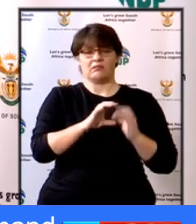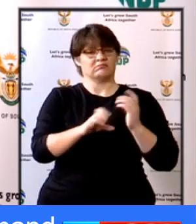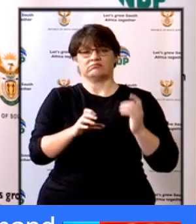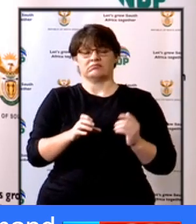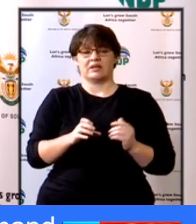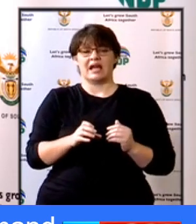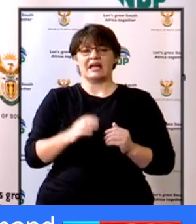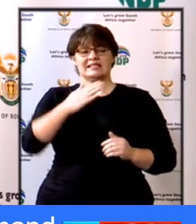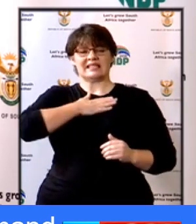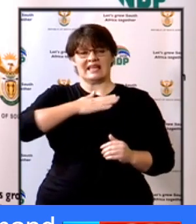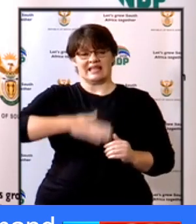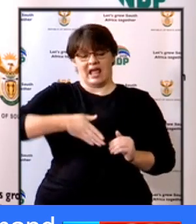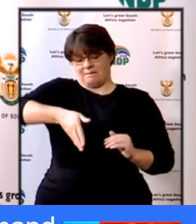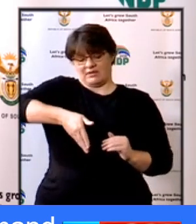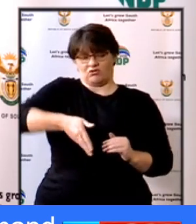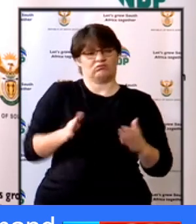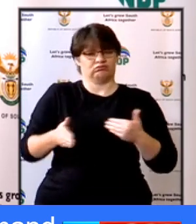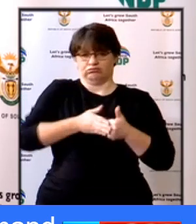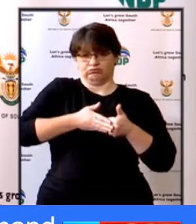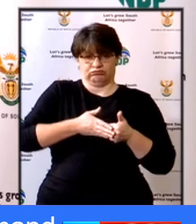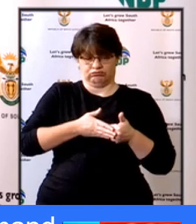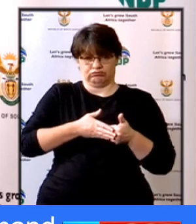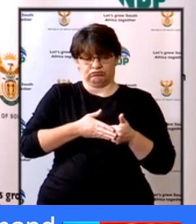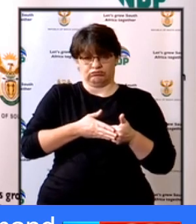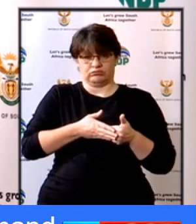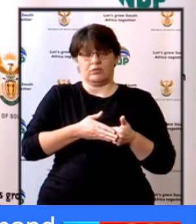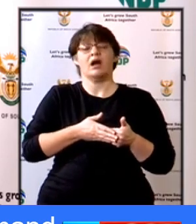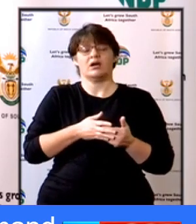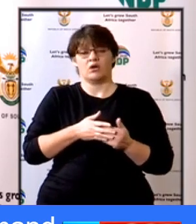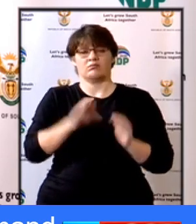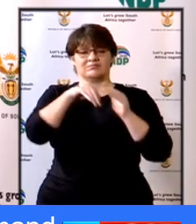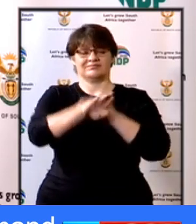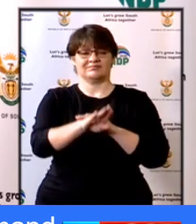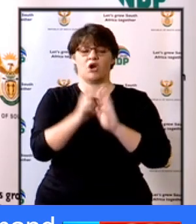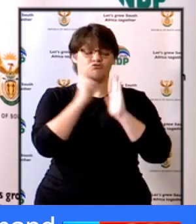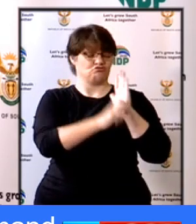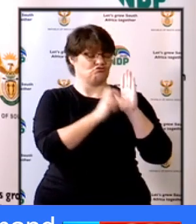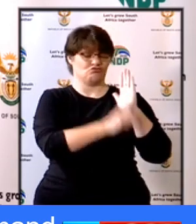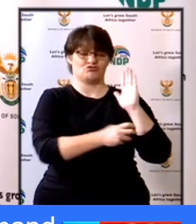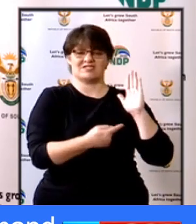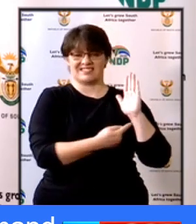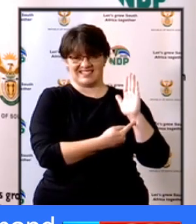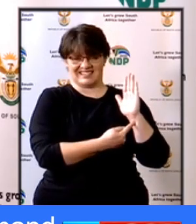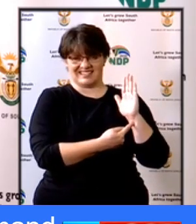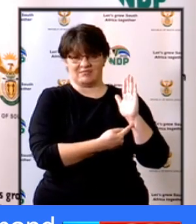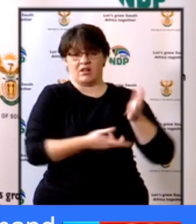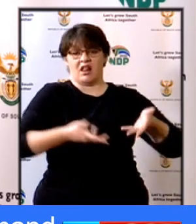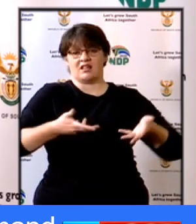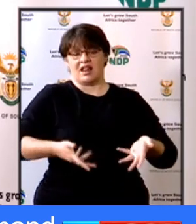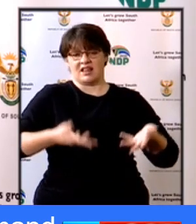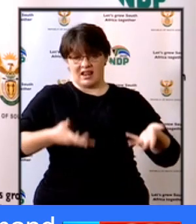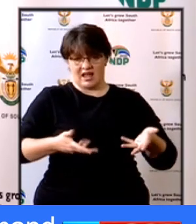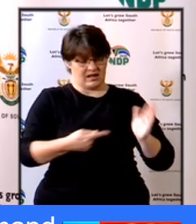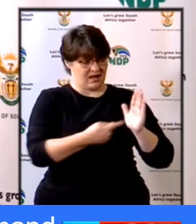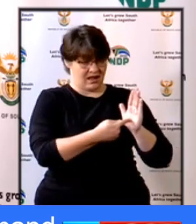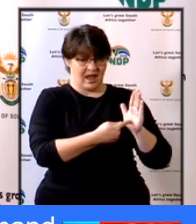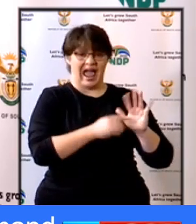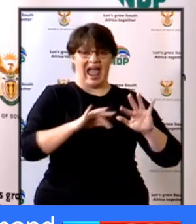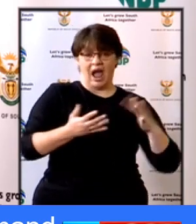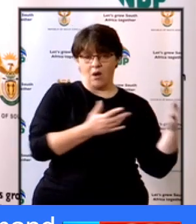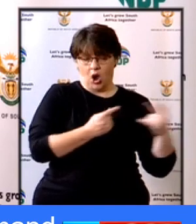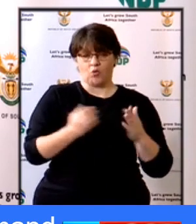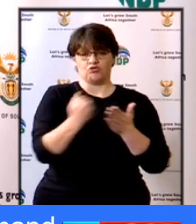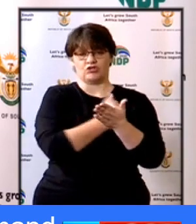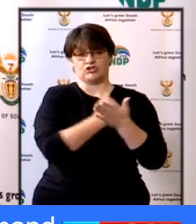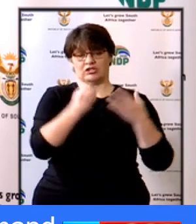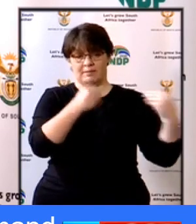Sunday midnight, when in fact the regulations itself will deal with the relevant